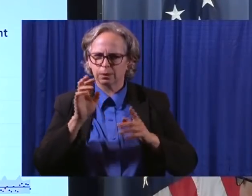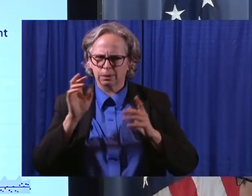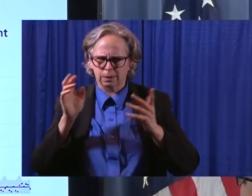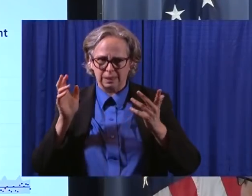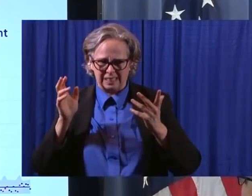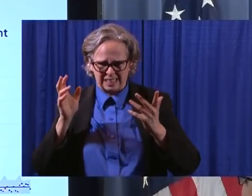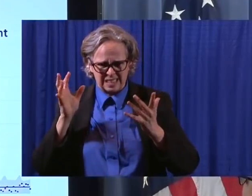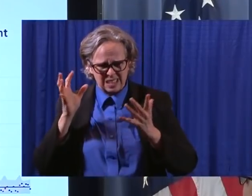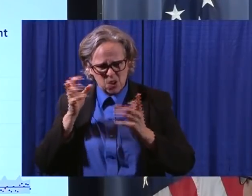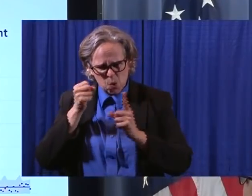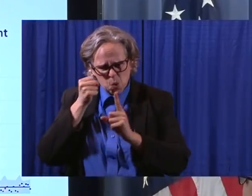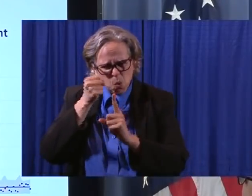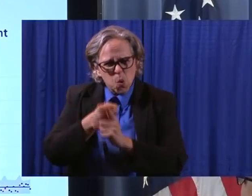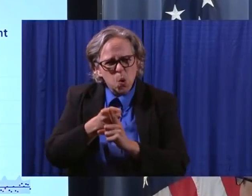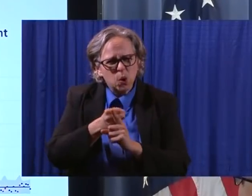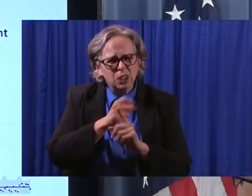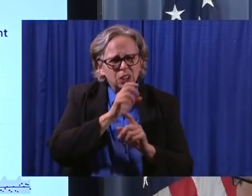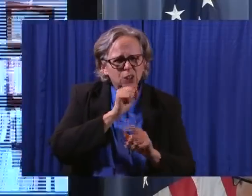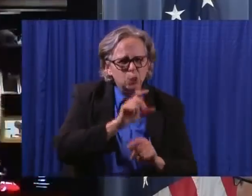our community.